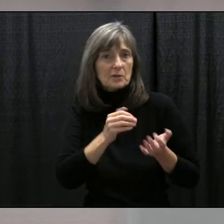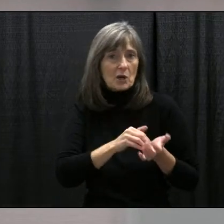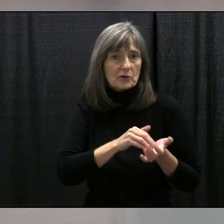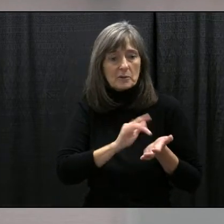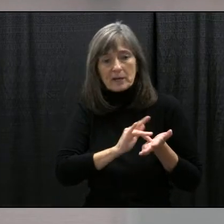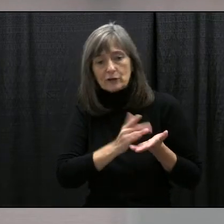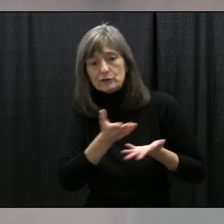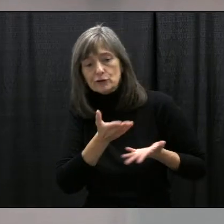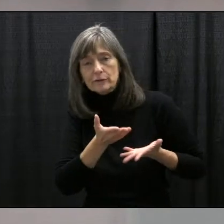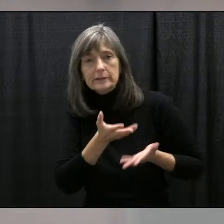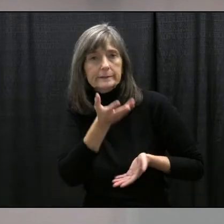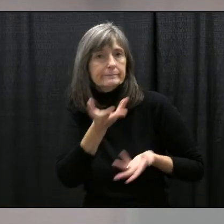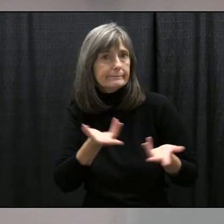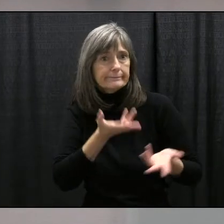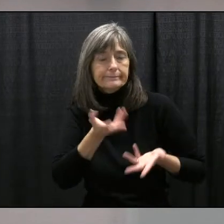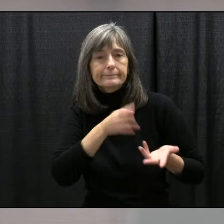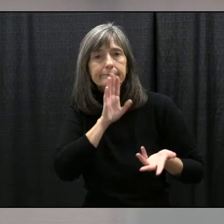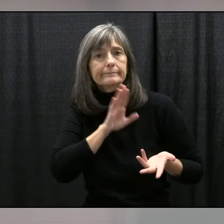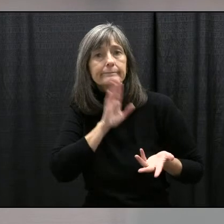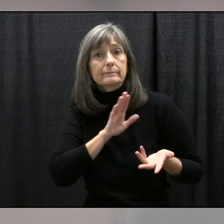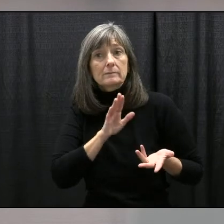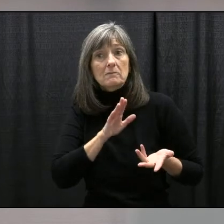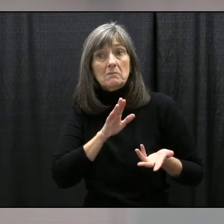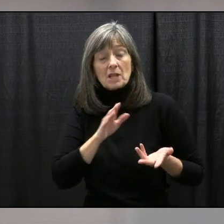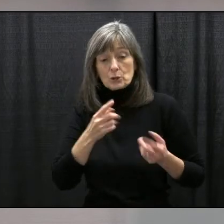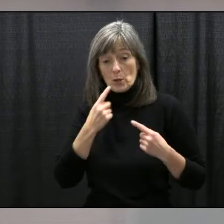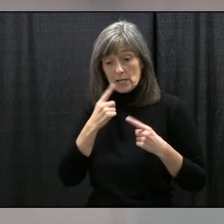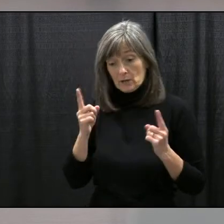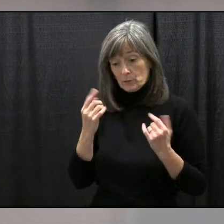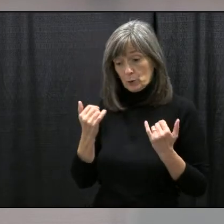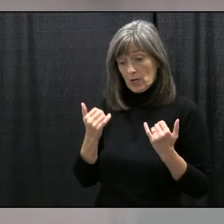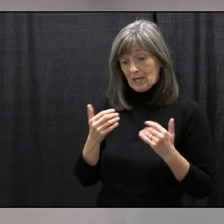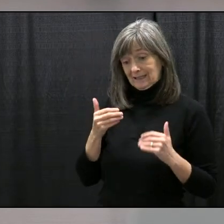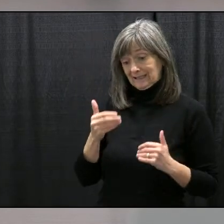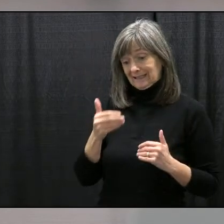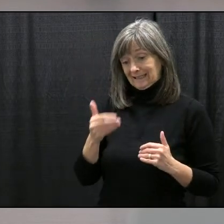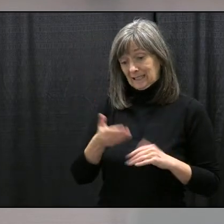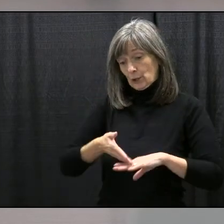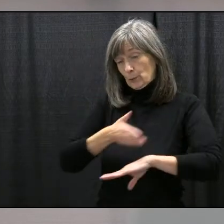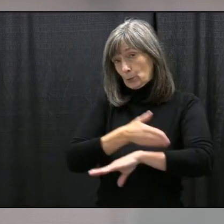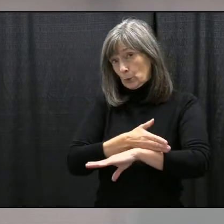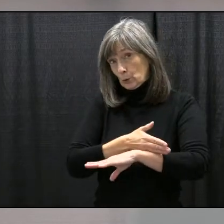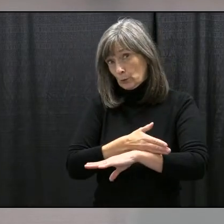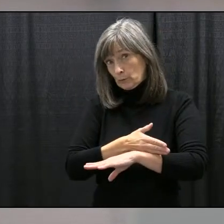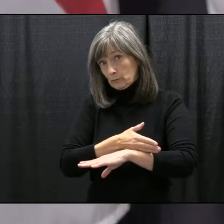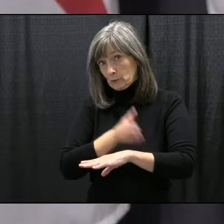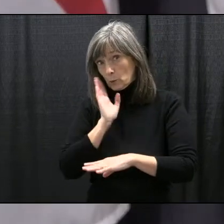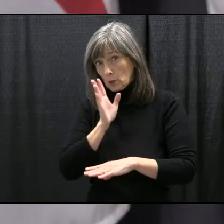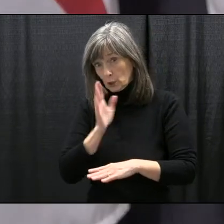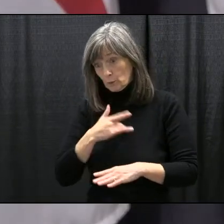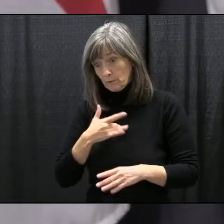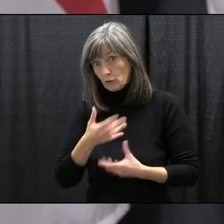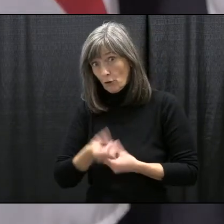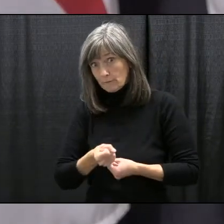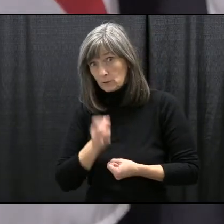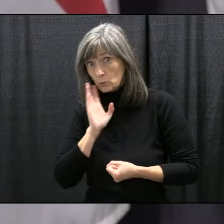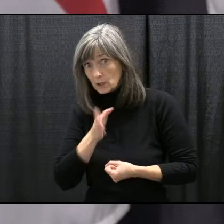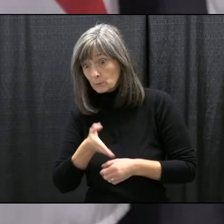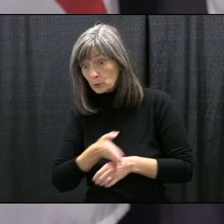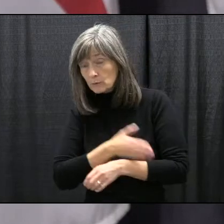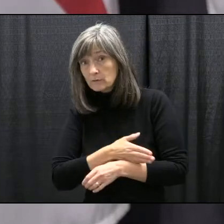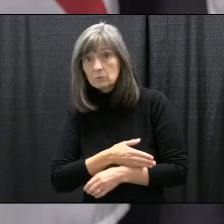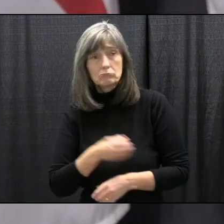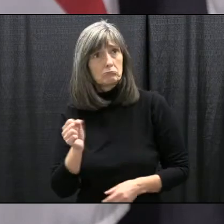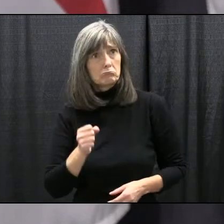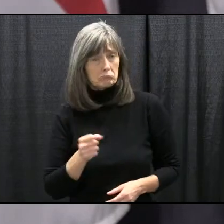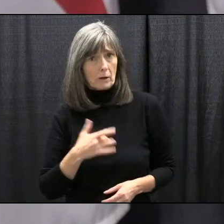be that things in the short term with what was announced today will improve their situation? I think they can be very confident.